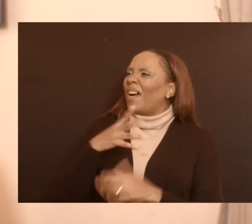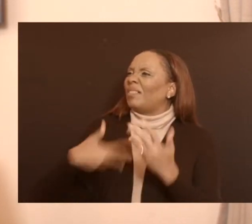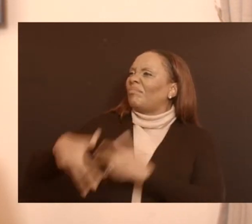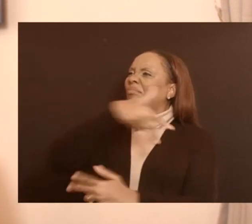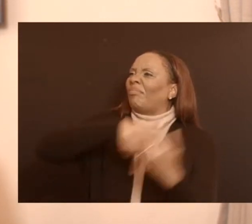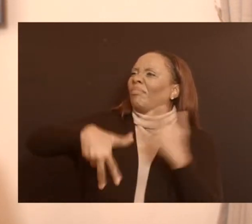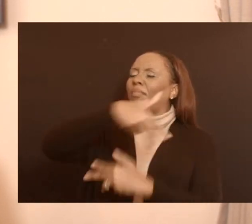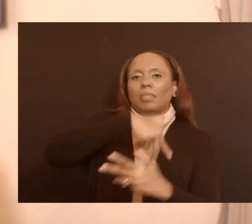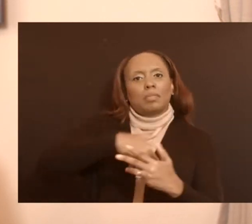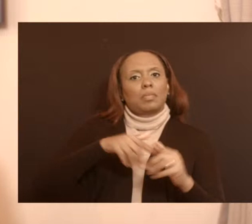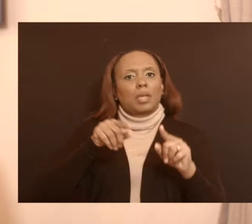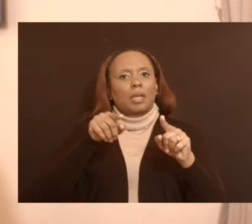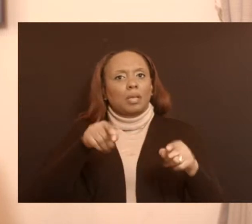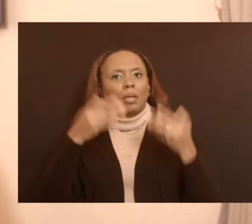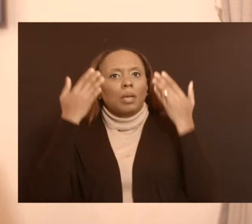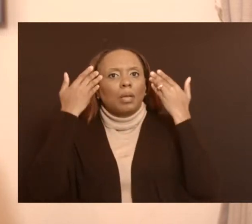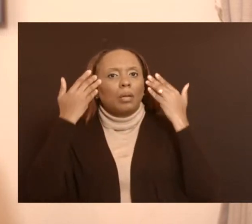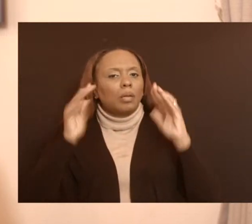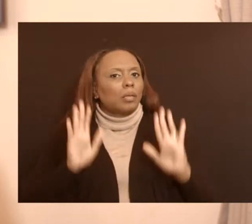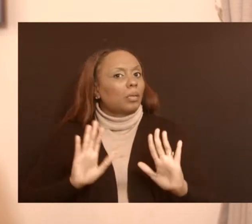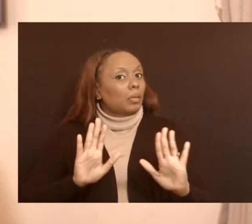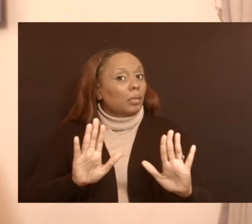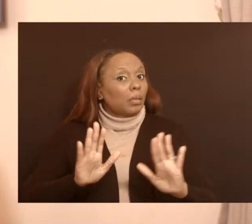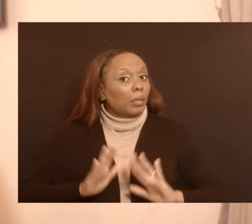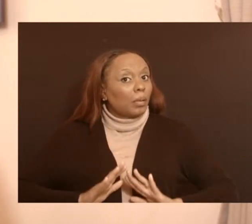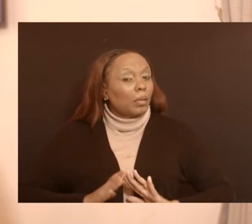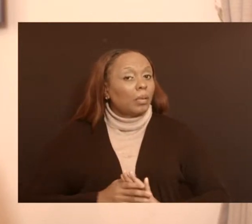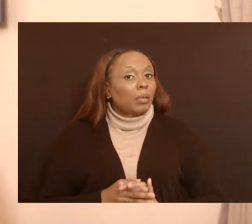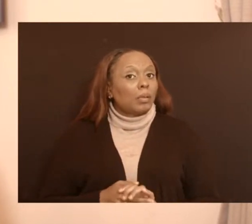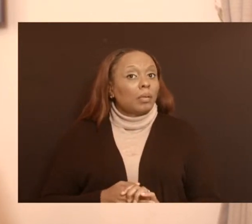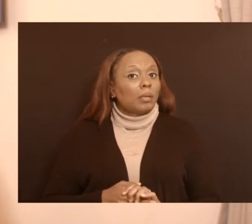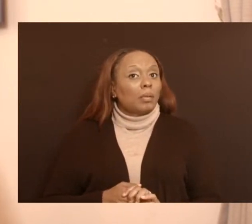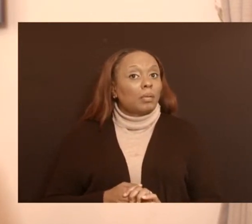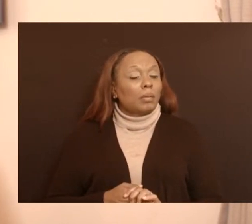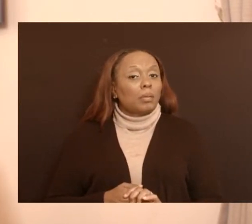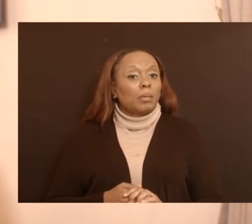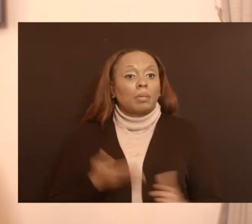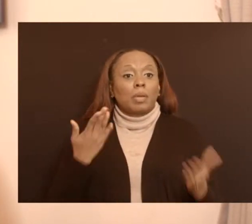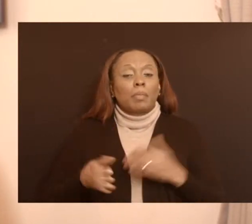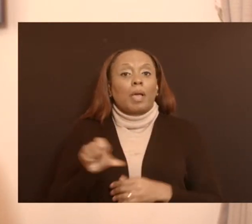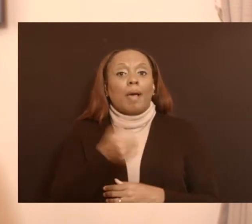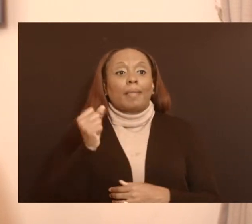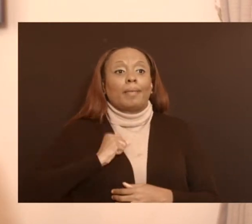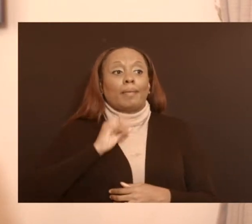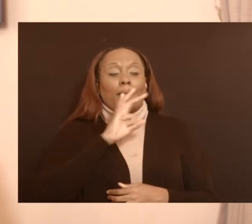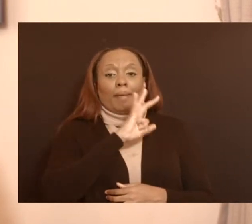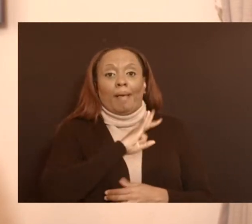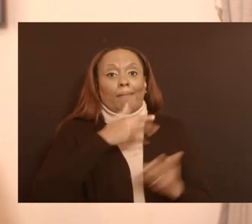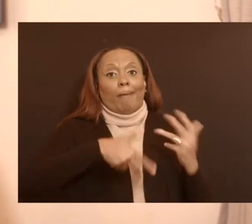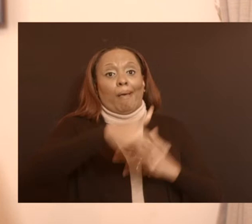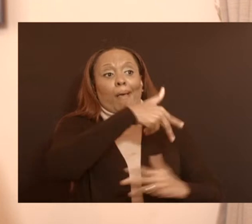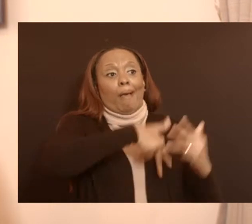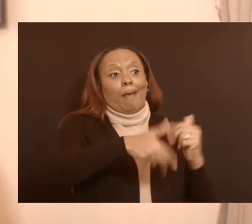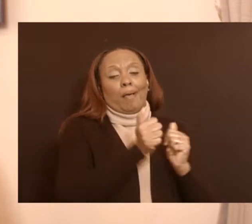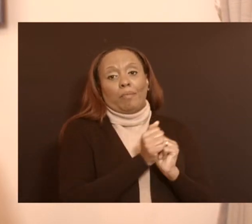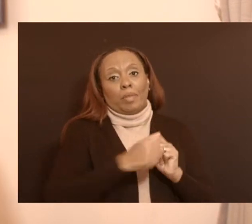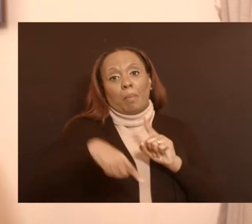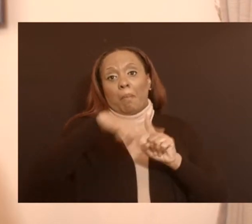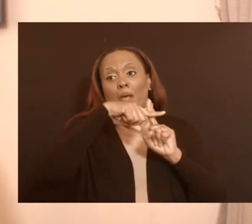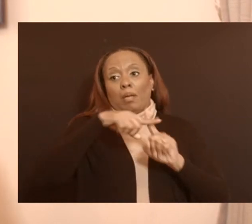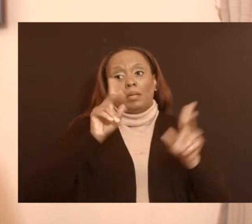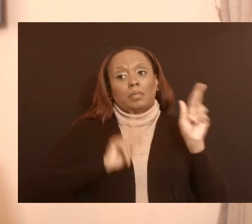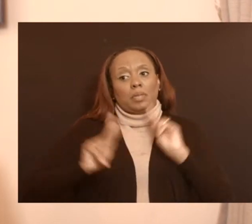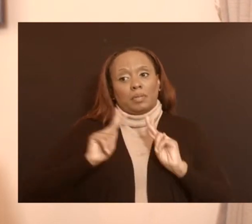or environment that person you're with has been in the last 24 hours or so. So we're asking